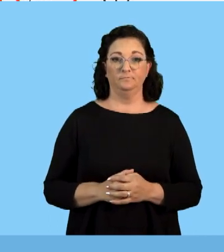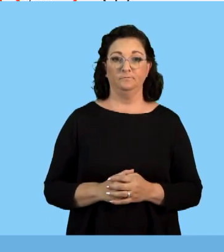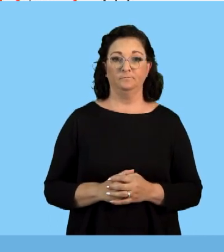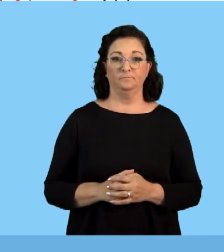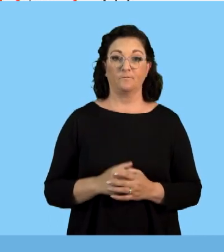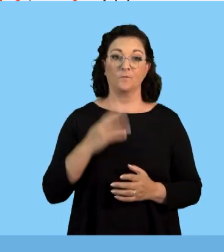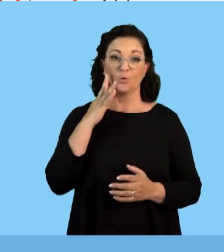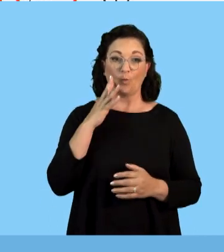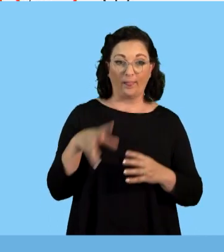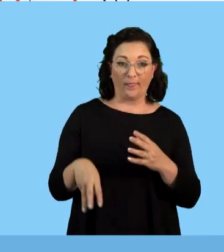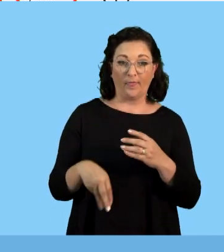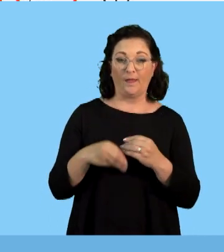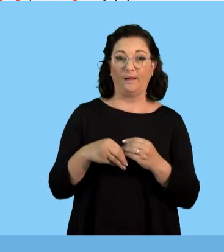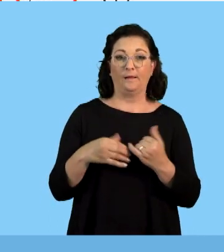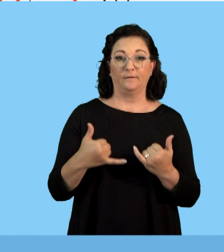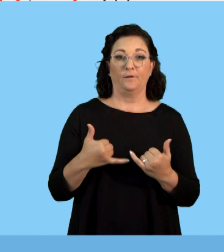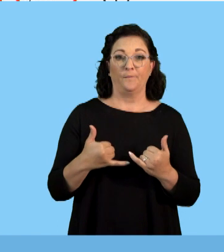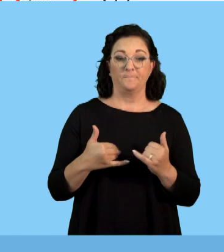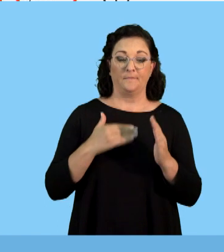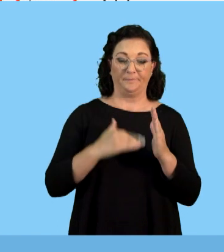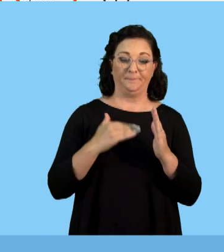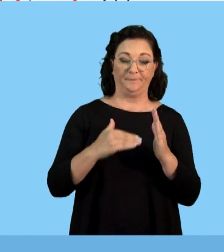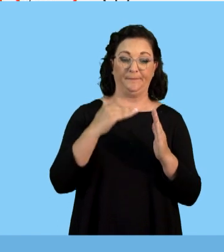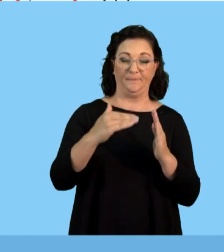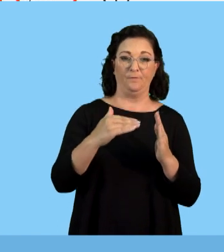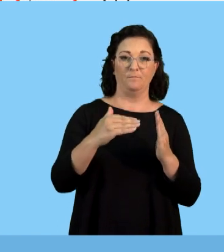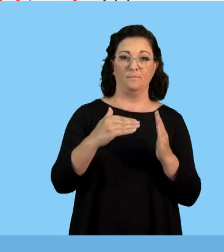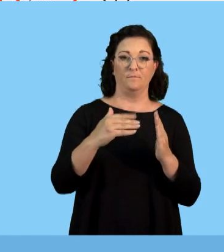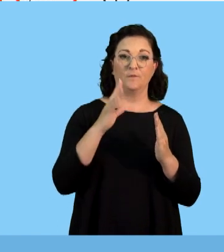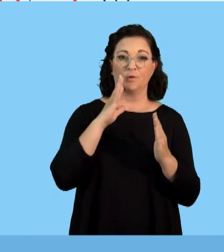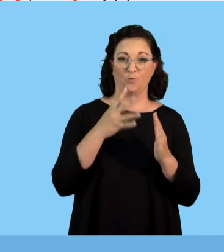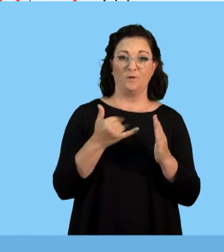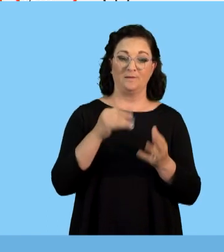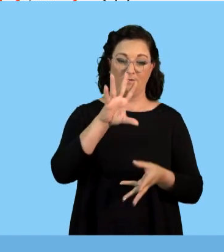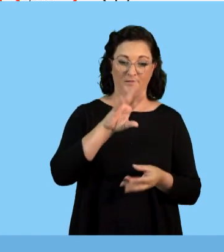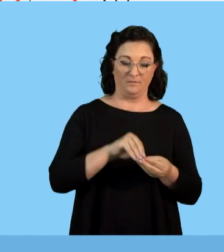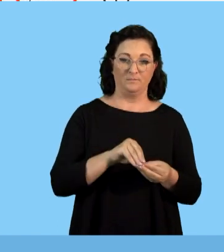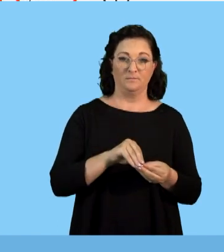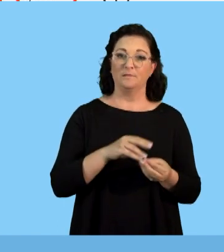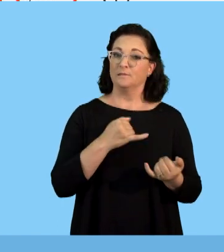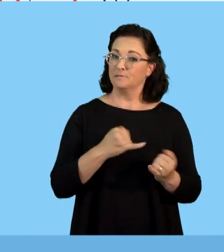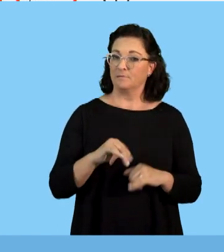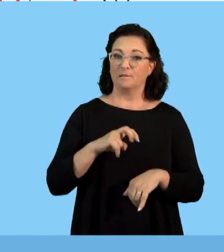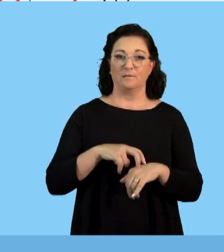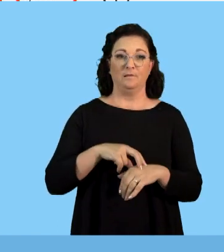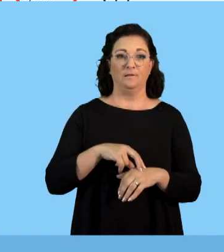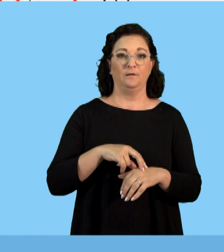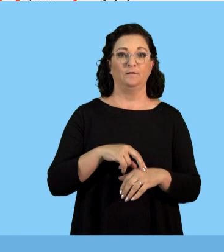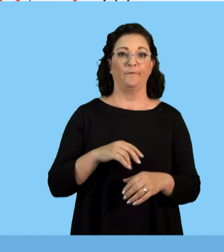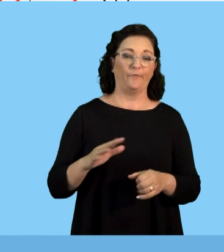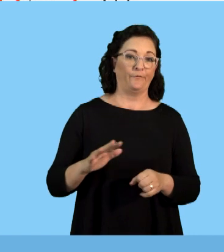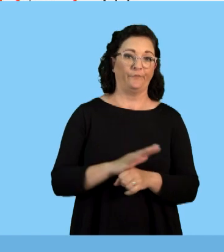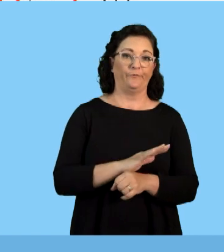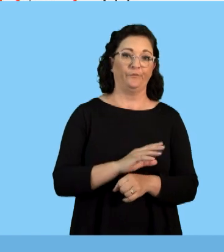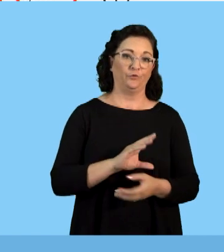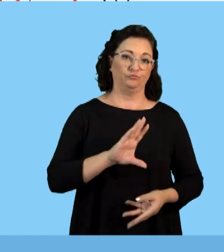bulb. However, when you're adding all of these currents that are passing through in each of these resistors, they still need to add up to the